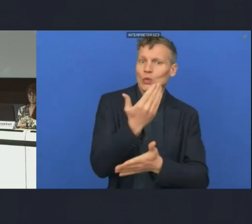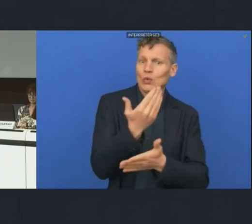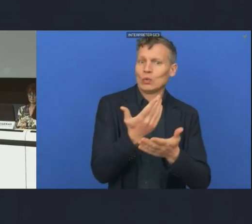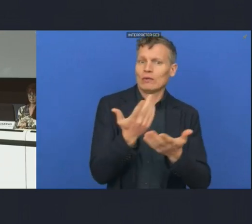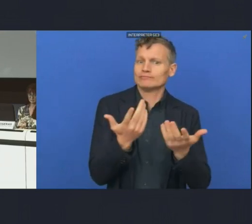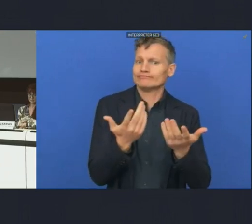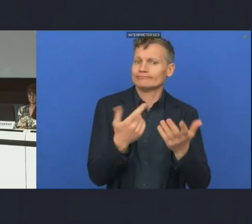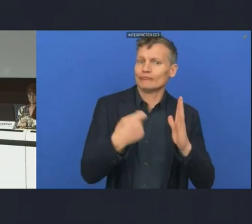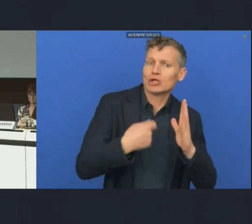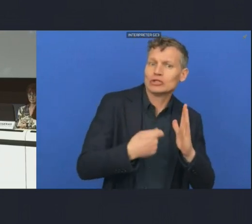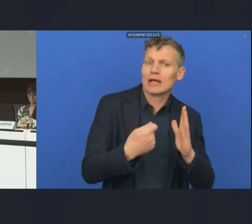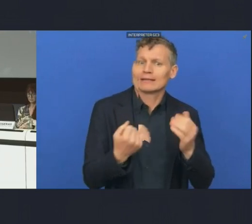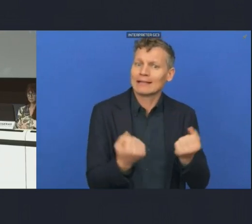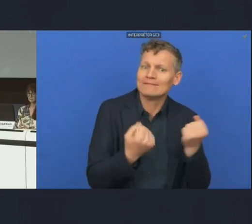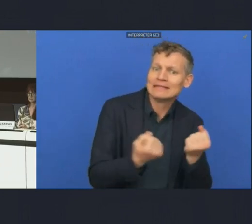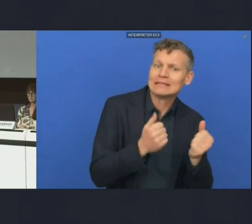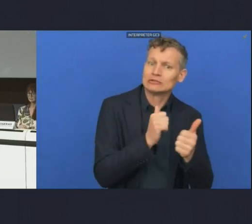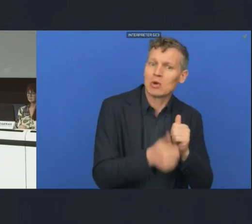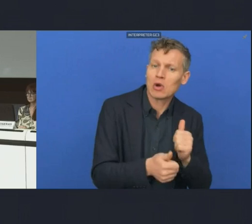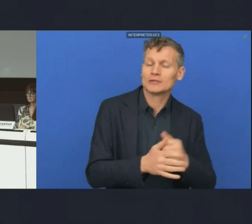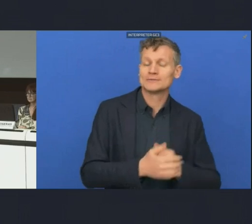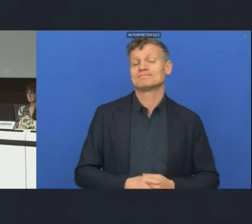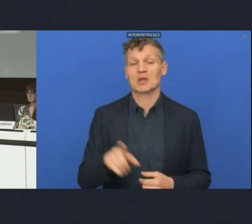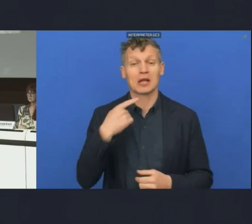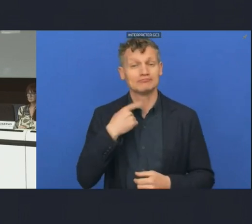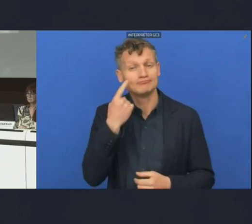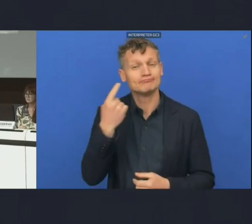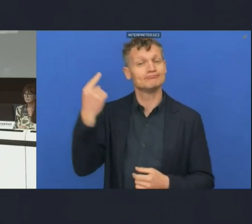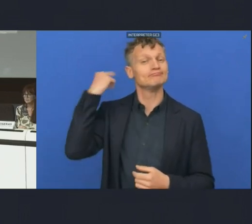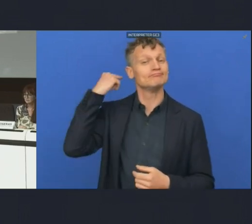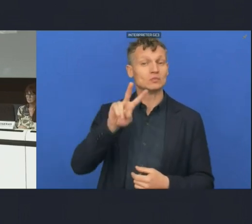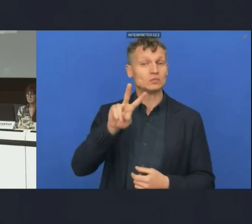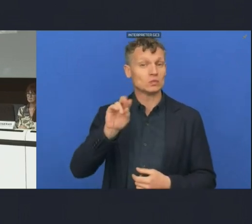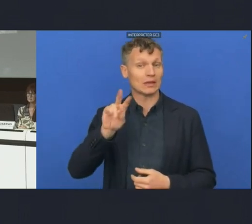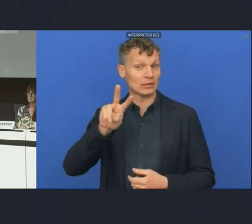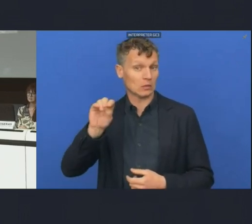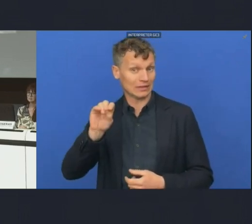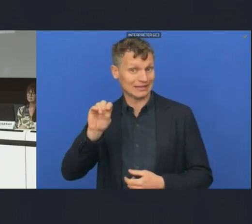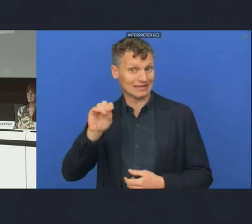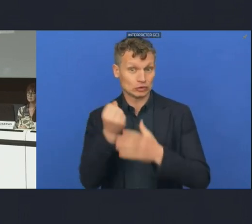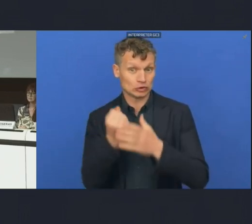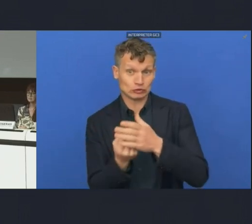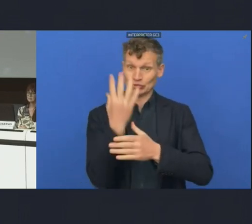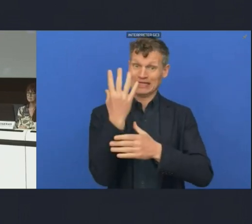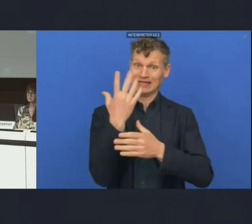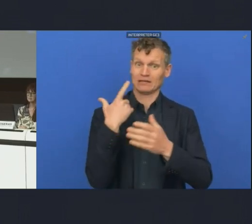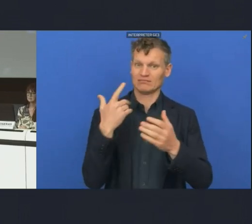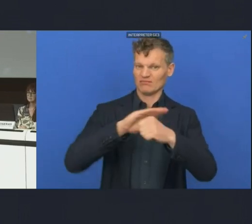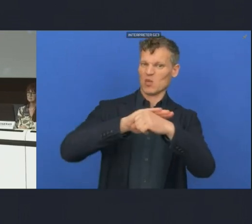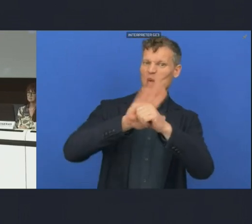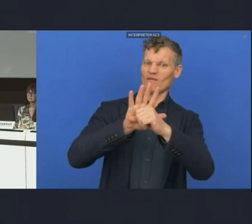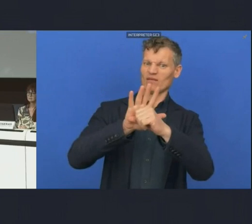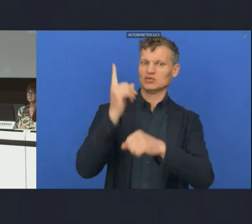First, when the pandemic started in spring 2020, sport premises were closed by the government's decision for a few months. And